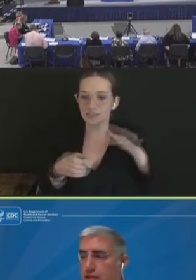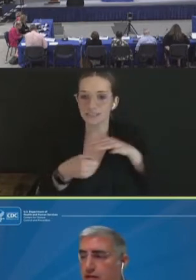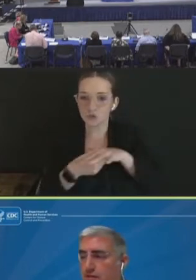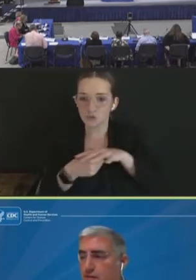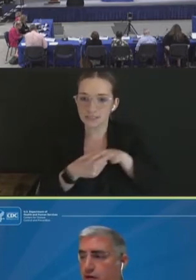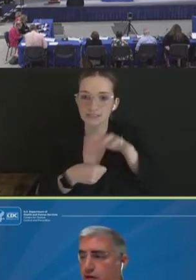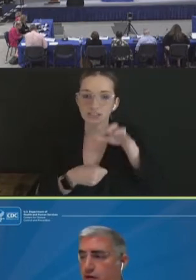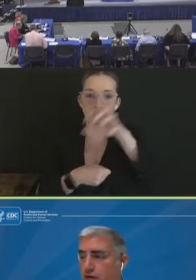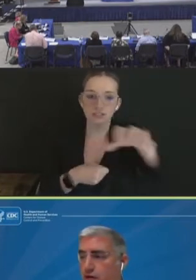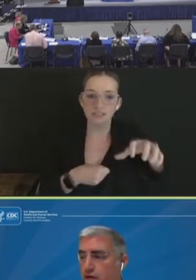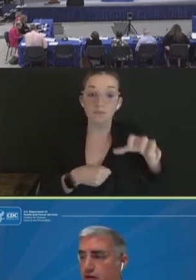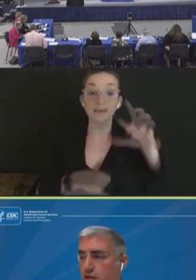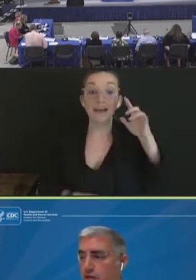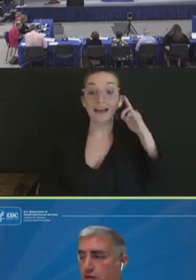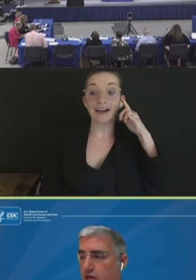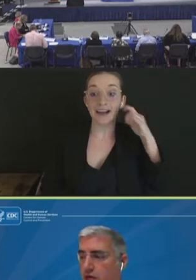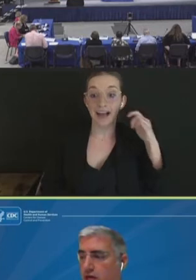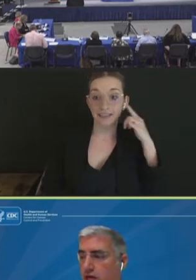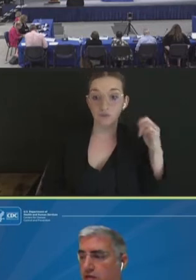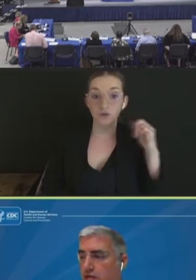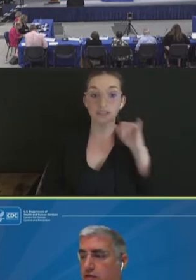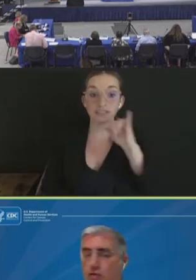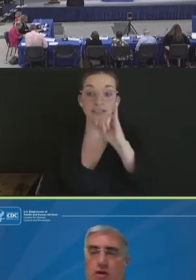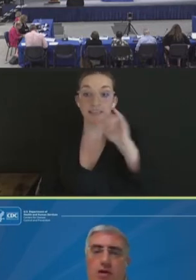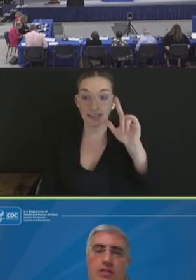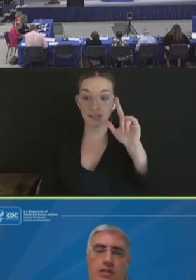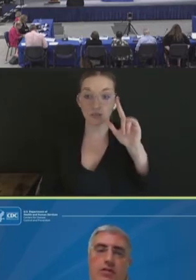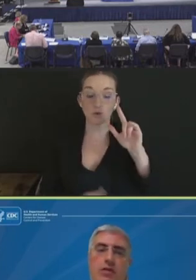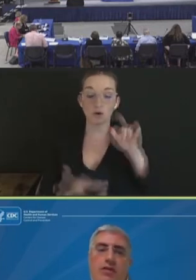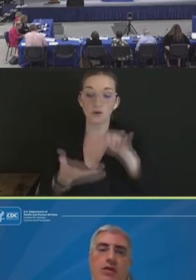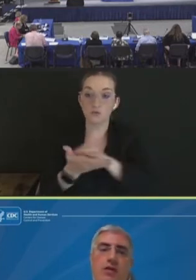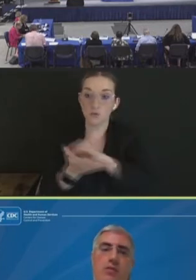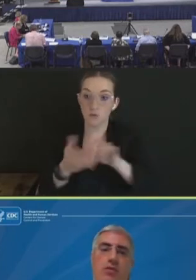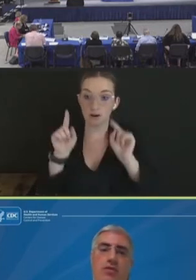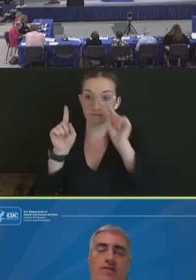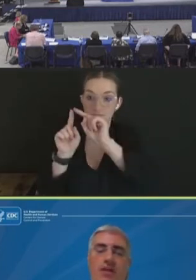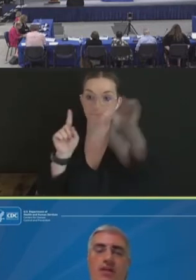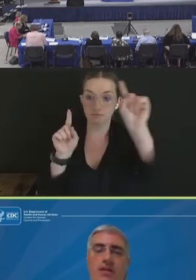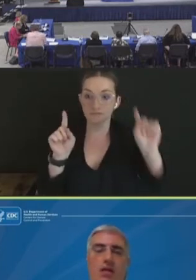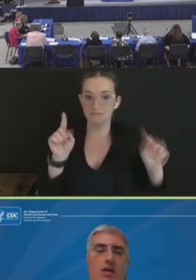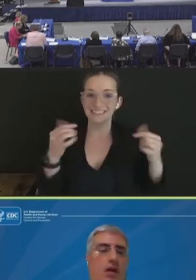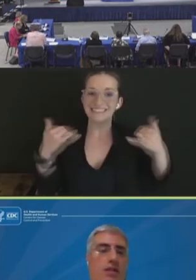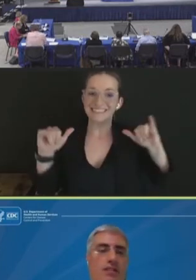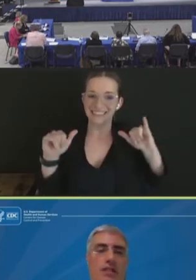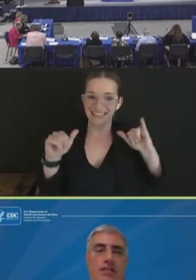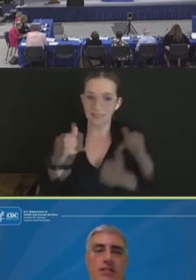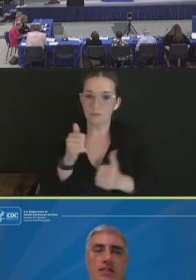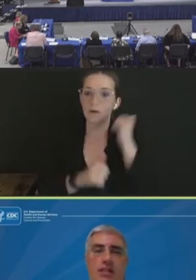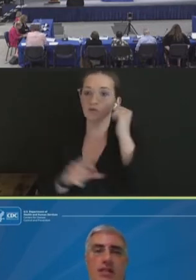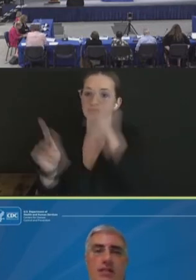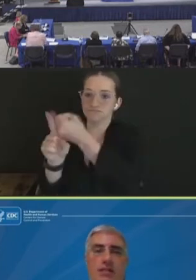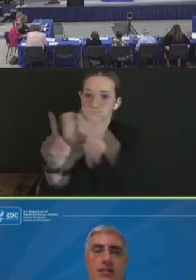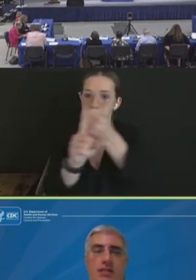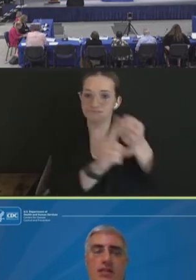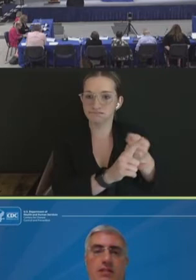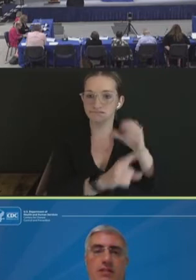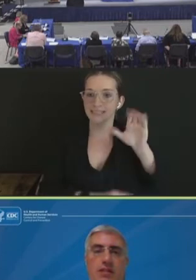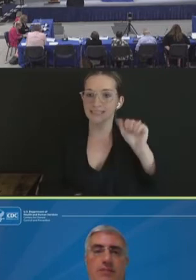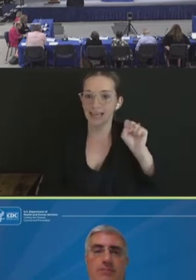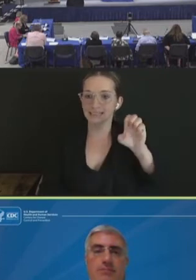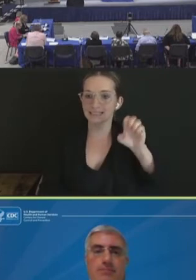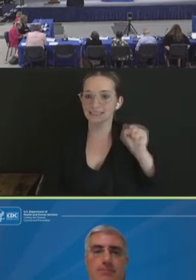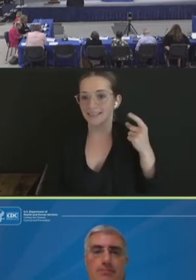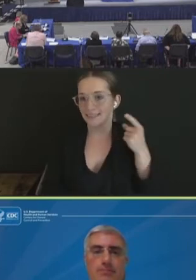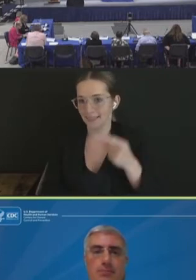proportions, California, Illinois, and New York are still the most affected states to date. Next